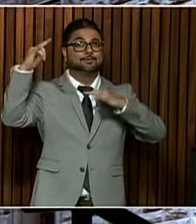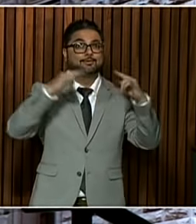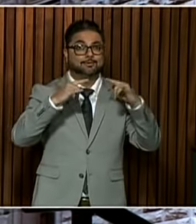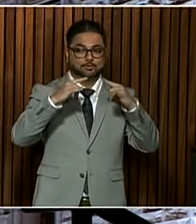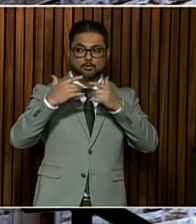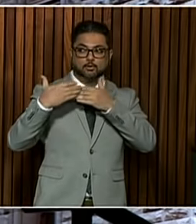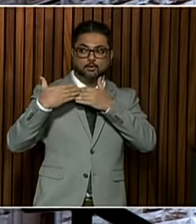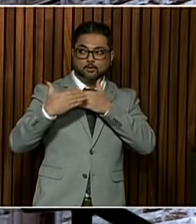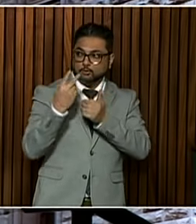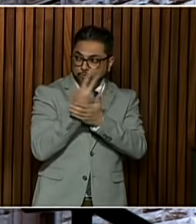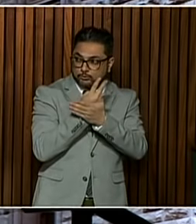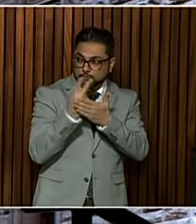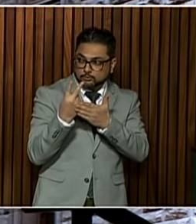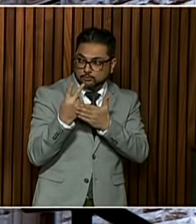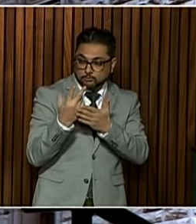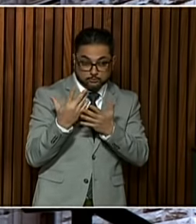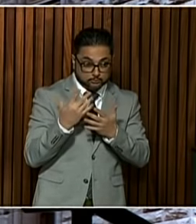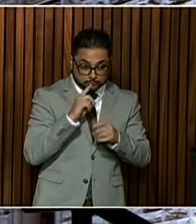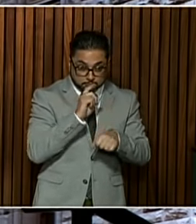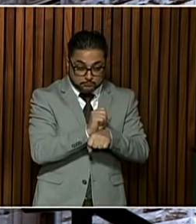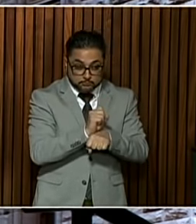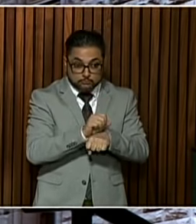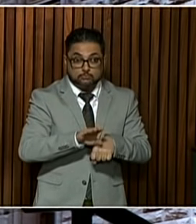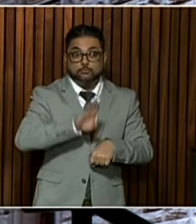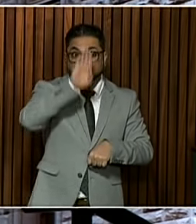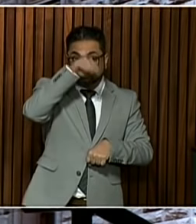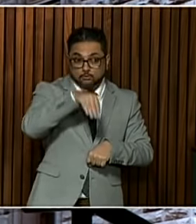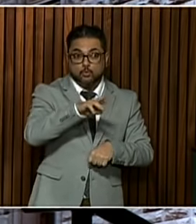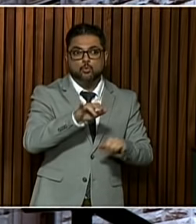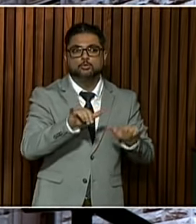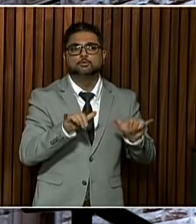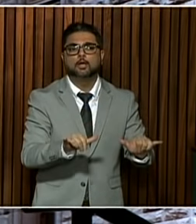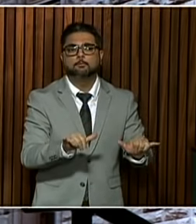mid 100s and upper 100s. I thought we might be over